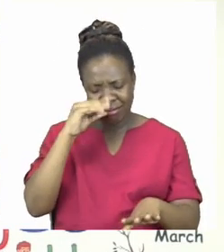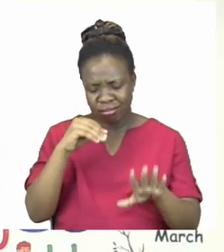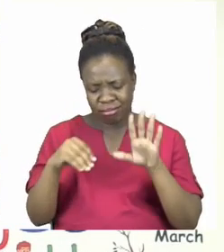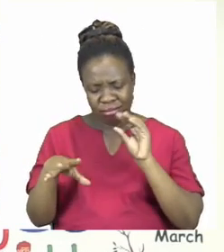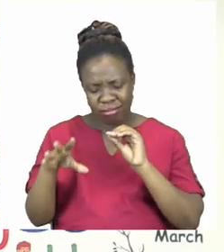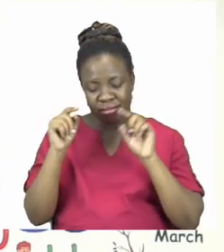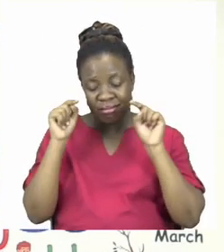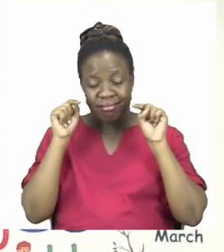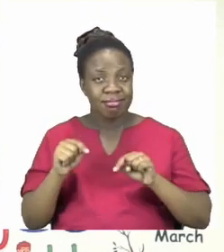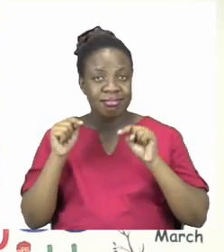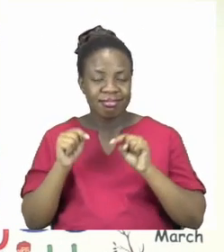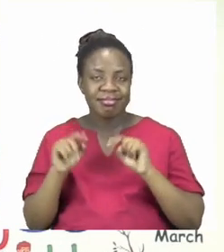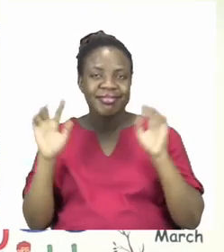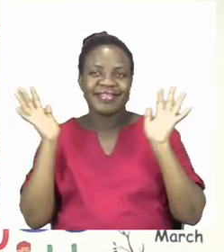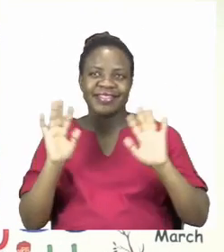today and